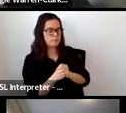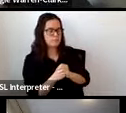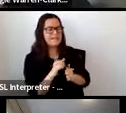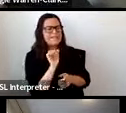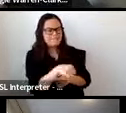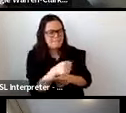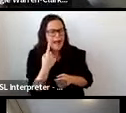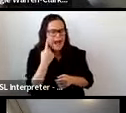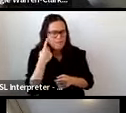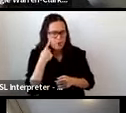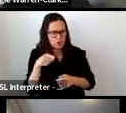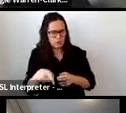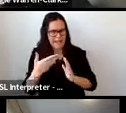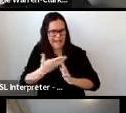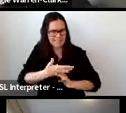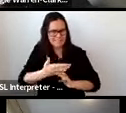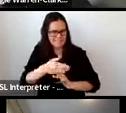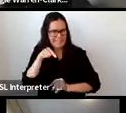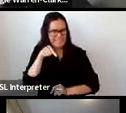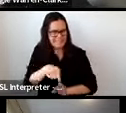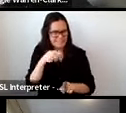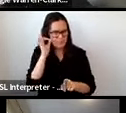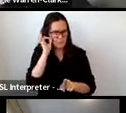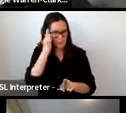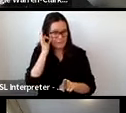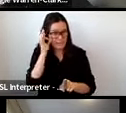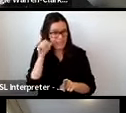do you think that that's something that they could address?